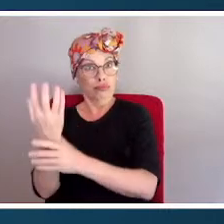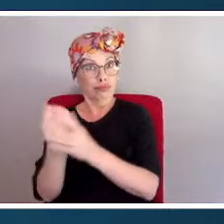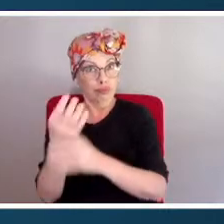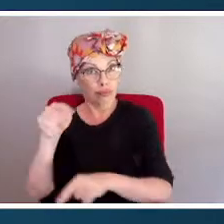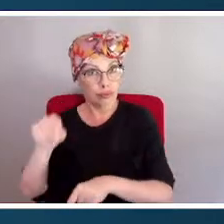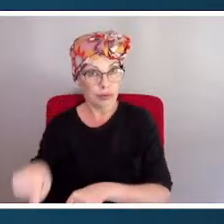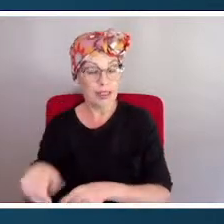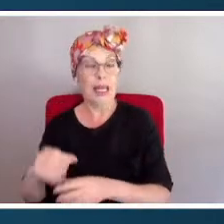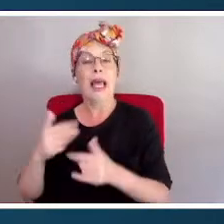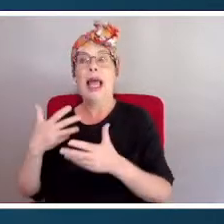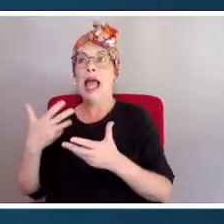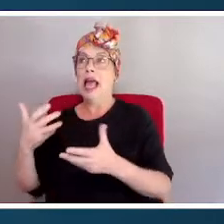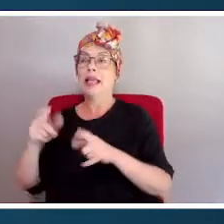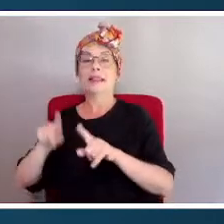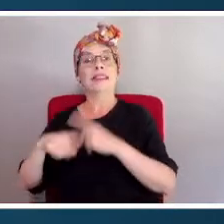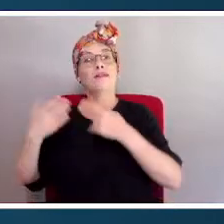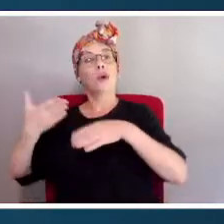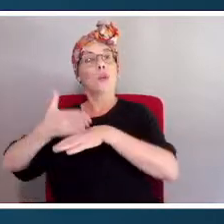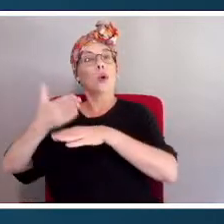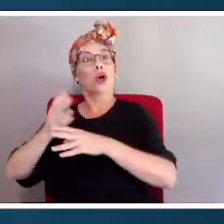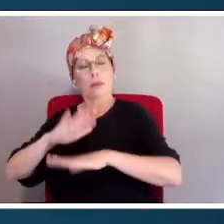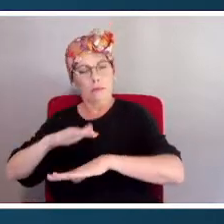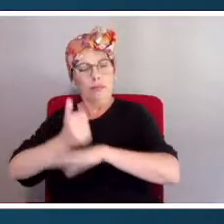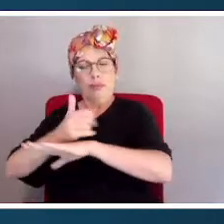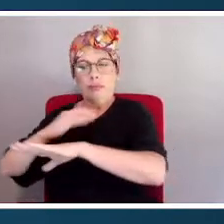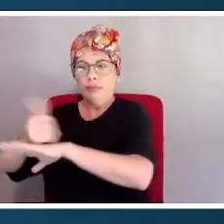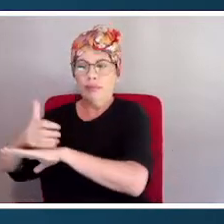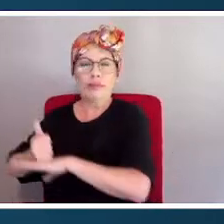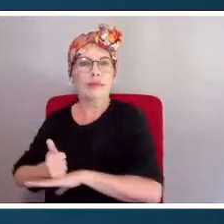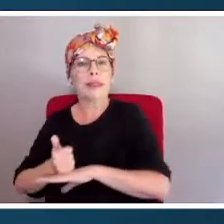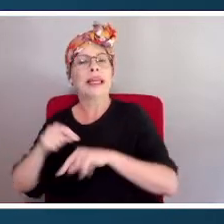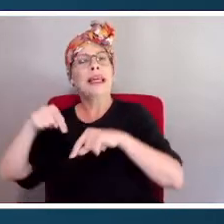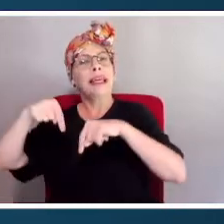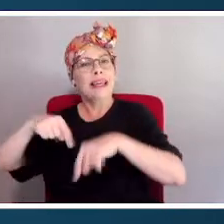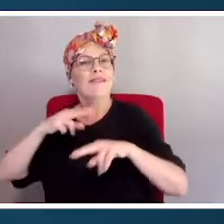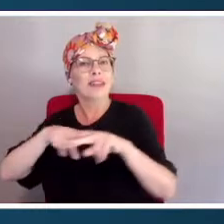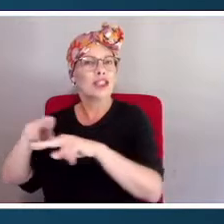We have a long history of growing rice in Fiji.